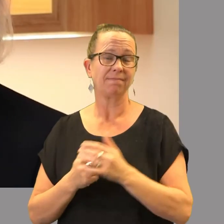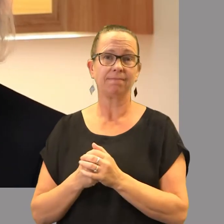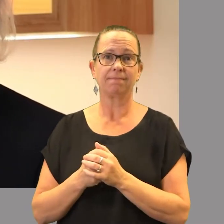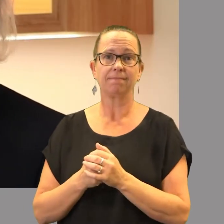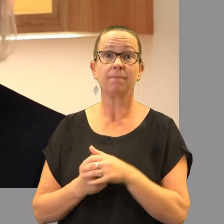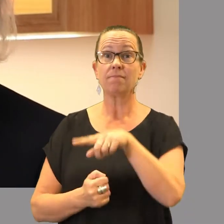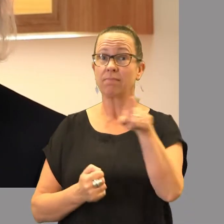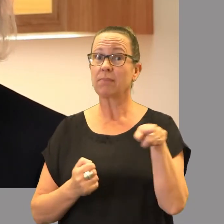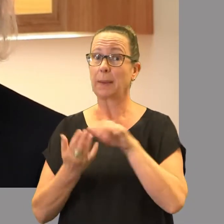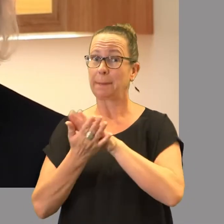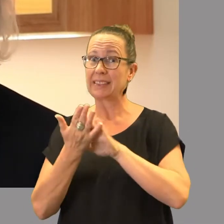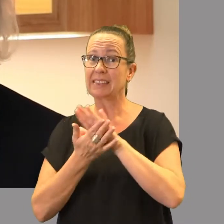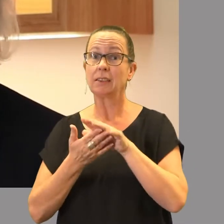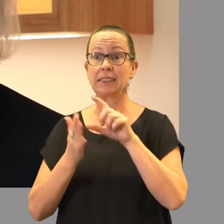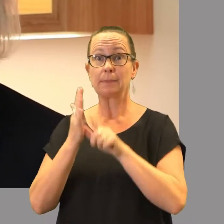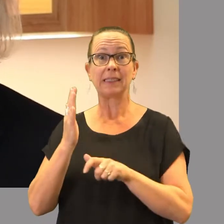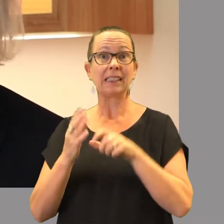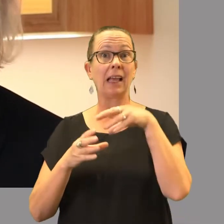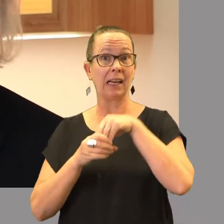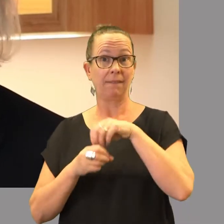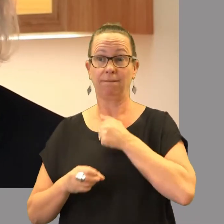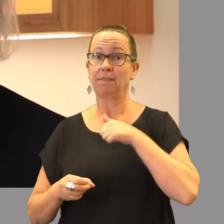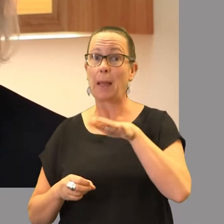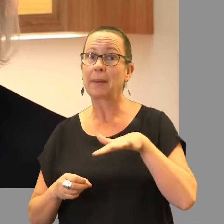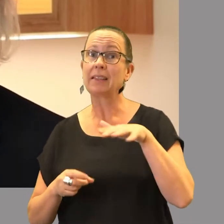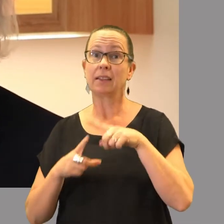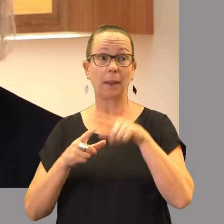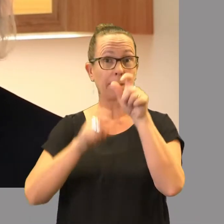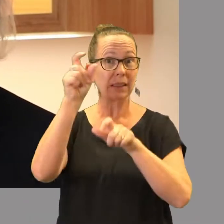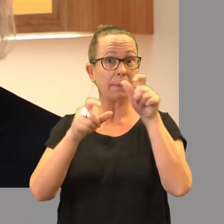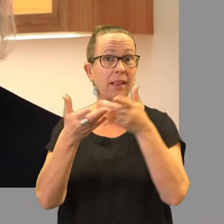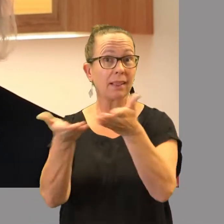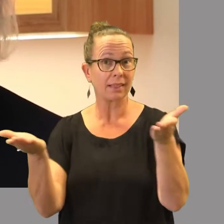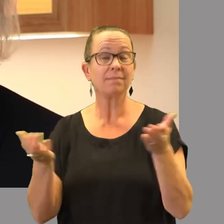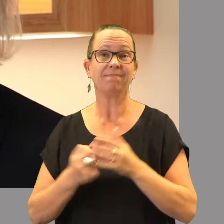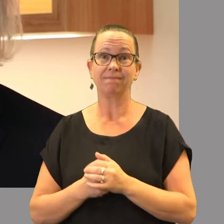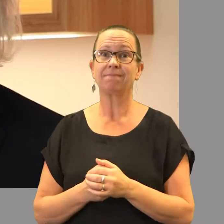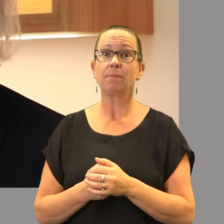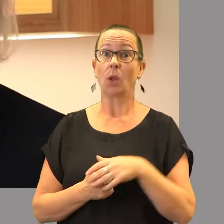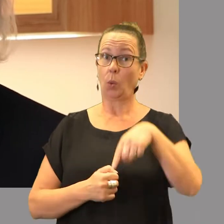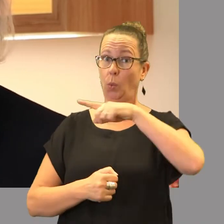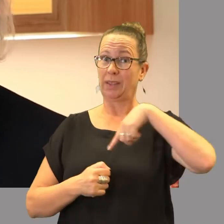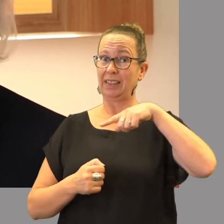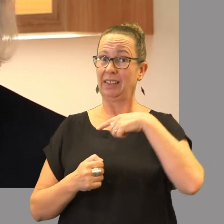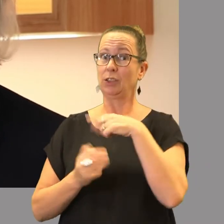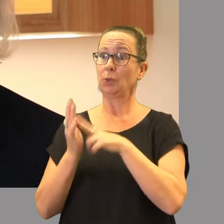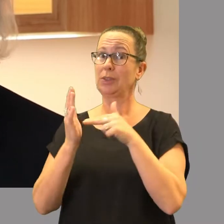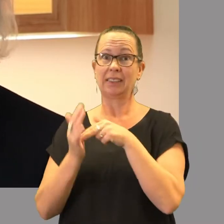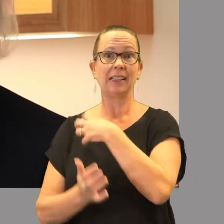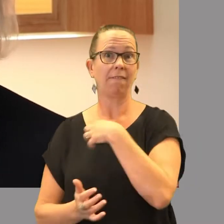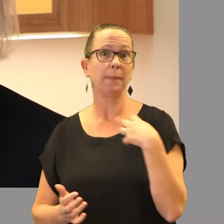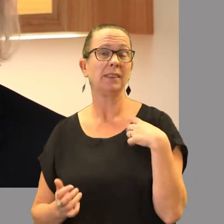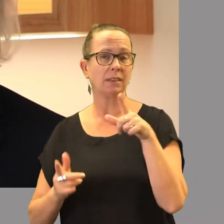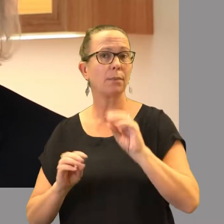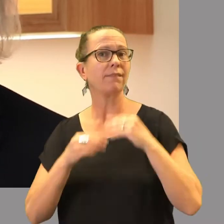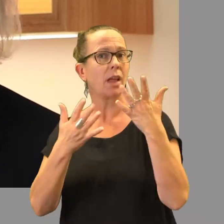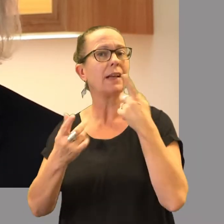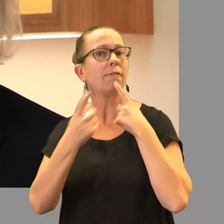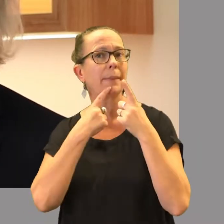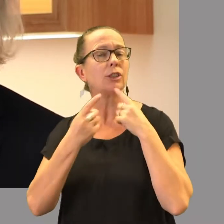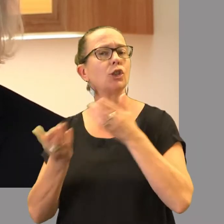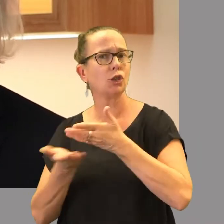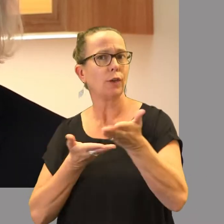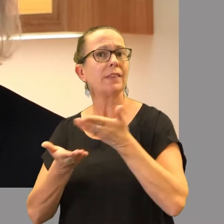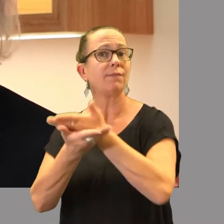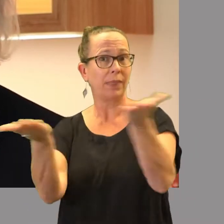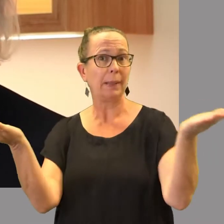New Zealanders with disabilities are our whānau, they're our kaimahi and they're our customers. So we provide, as the New Zealand Government, information and